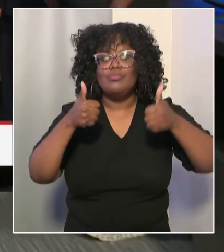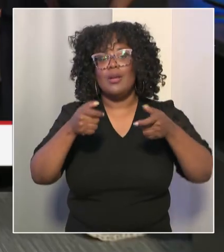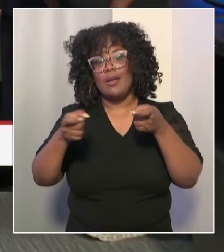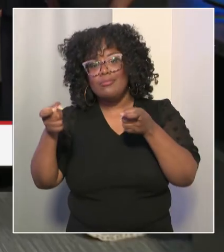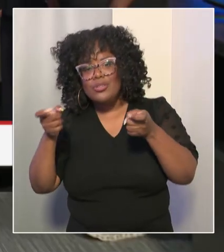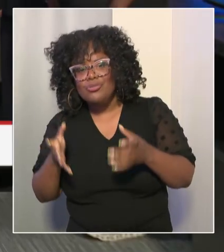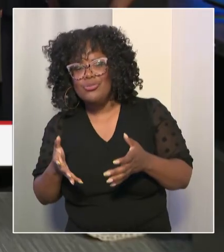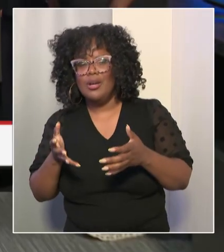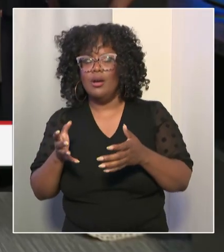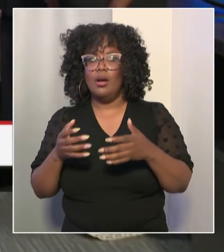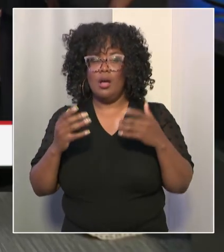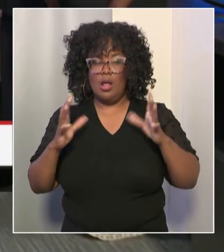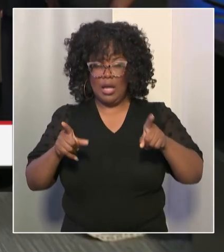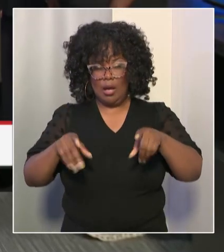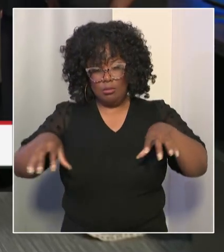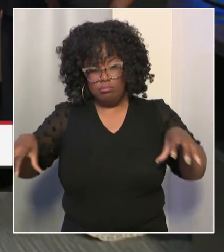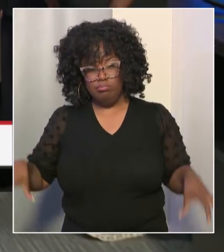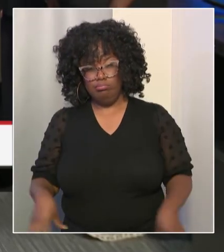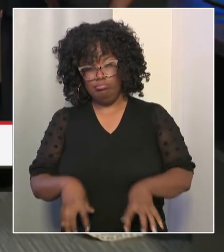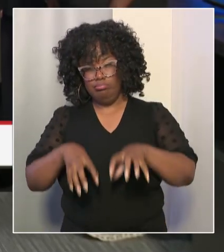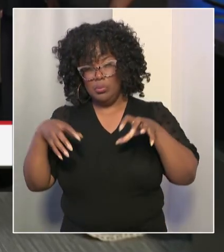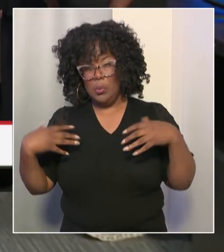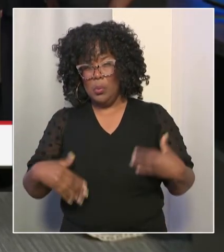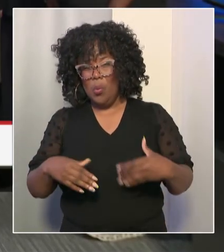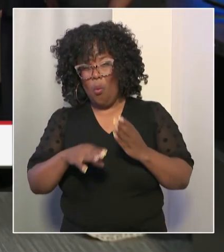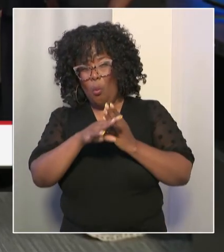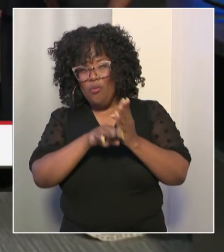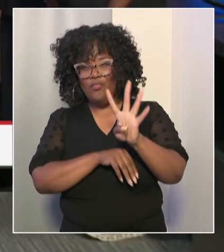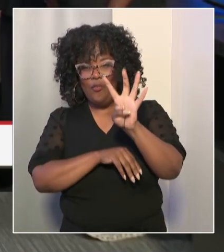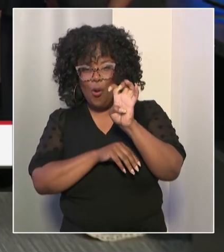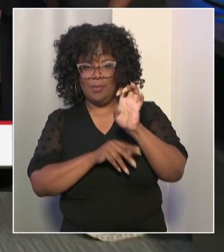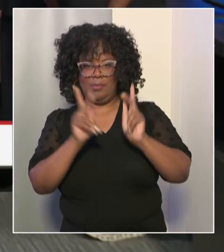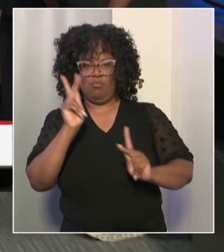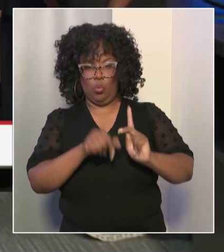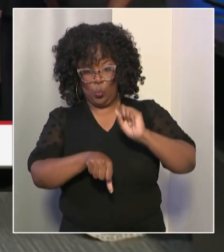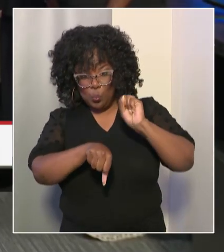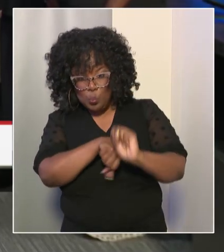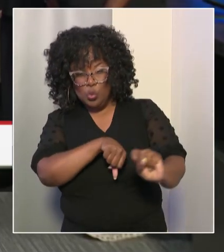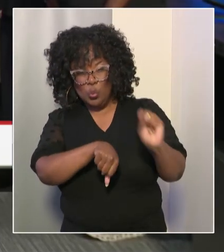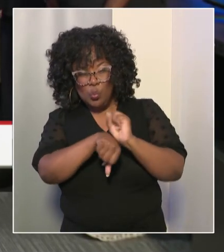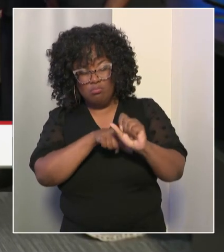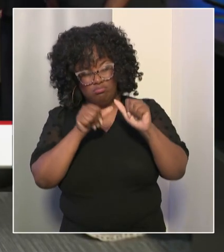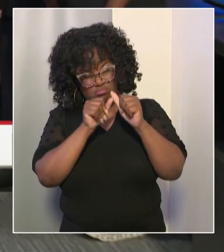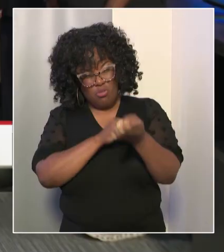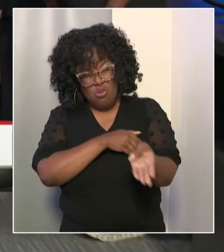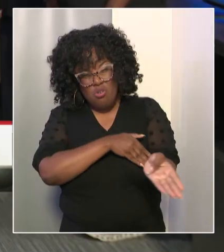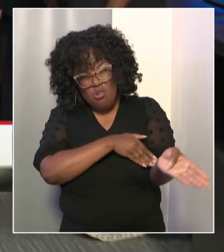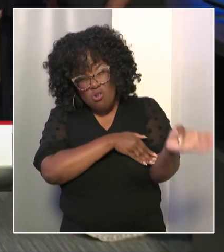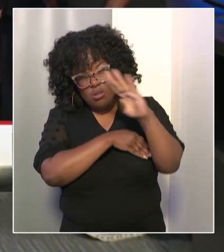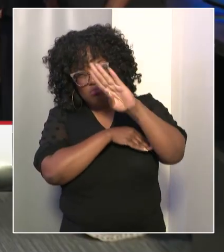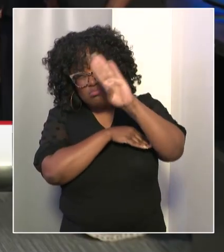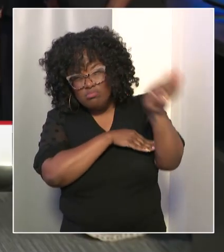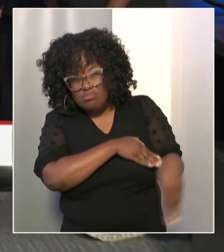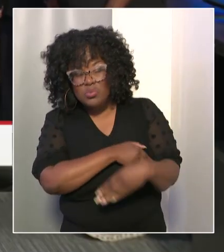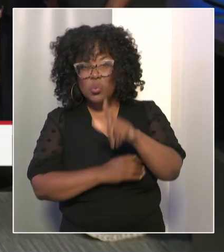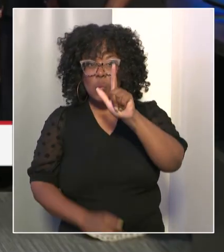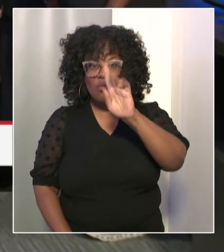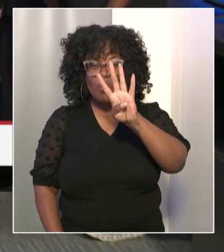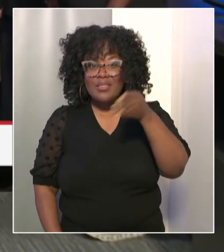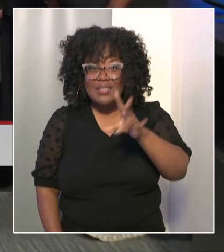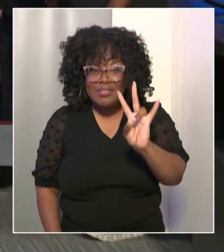of nearly 400 hardworking employees who work tirelessly to answer the call 24 hours a day, 7 days a